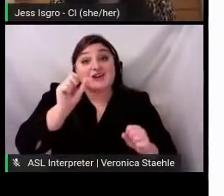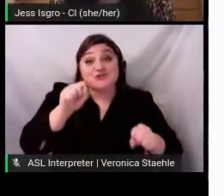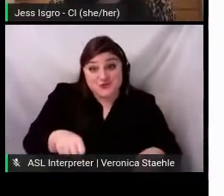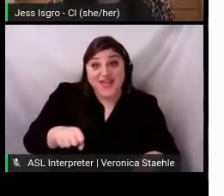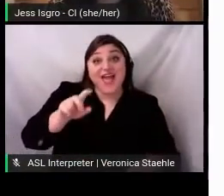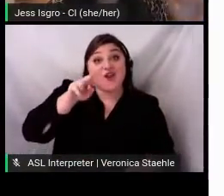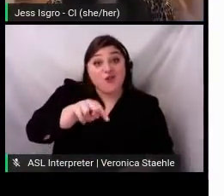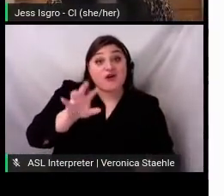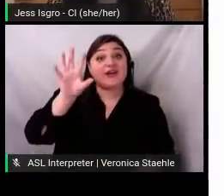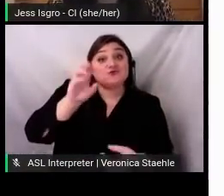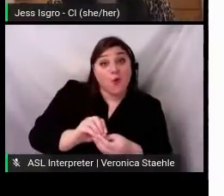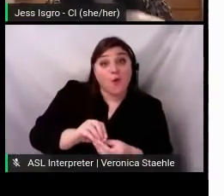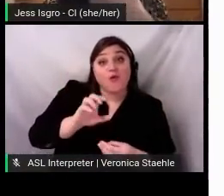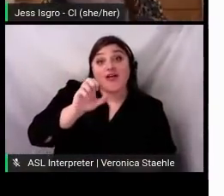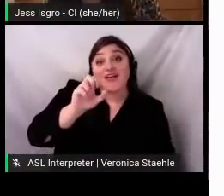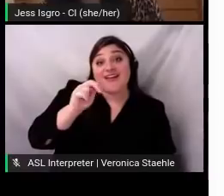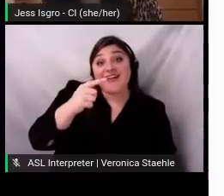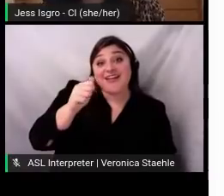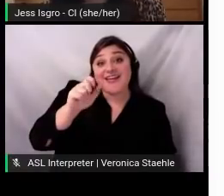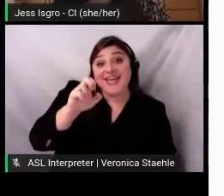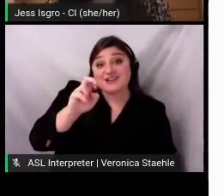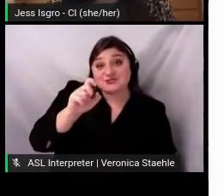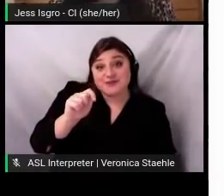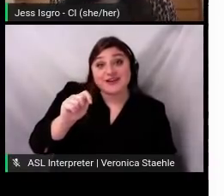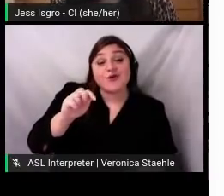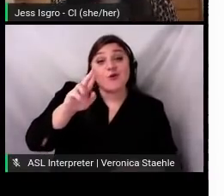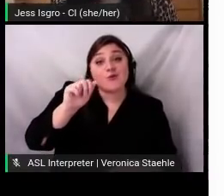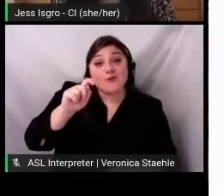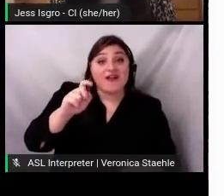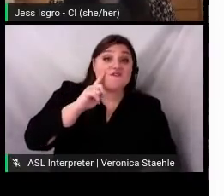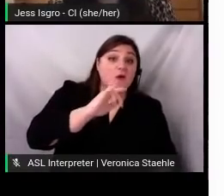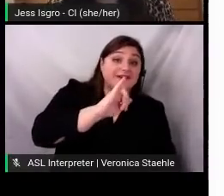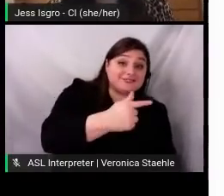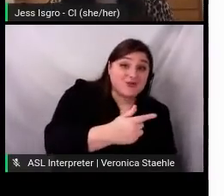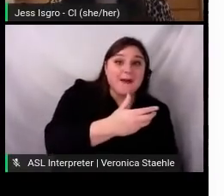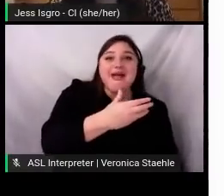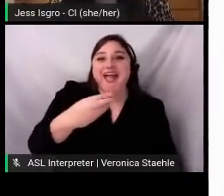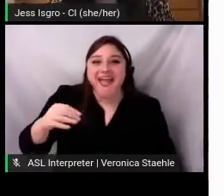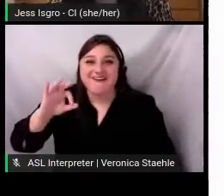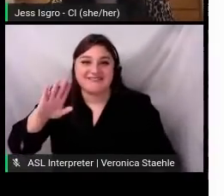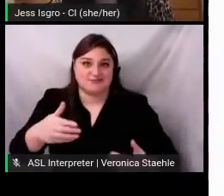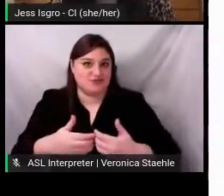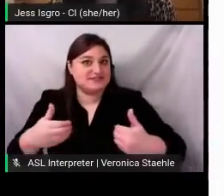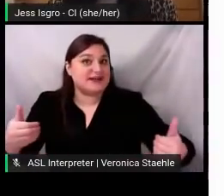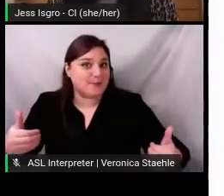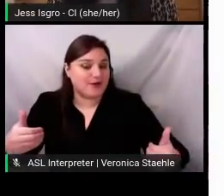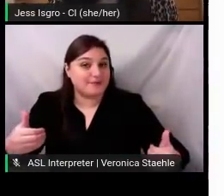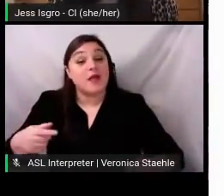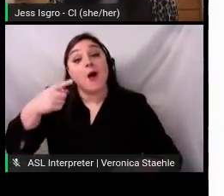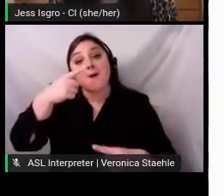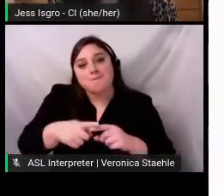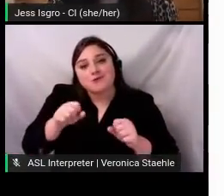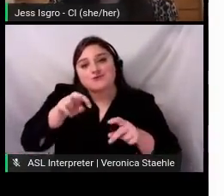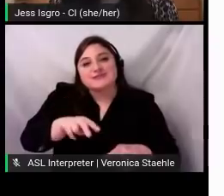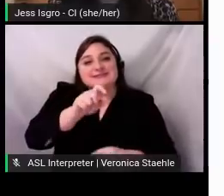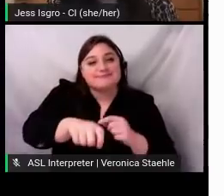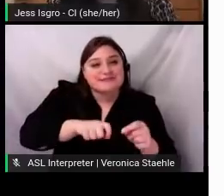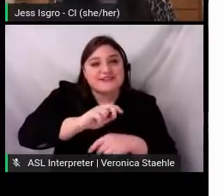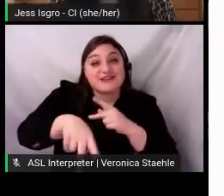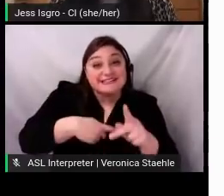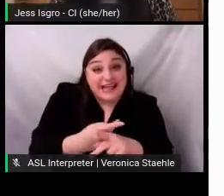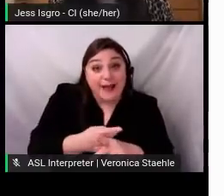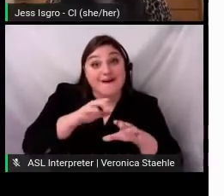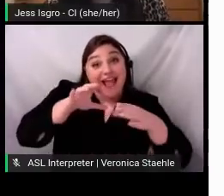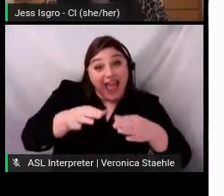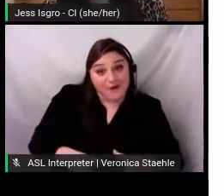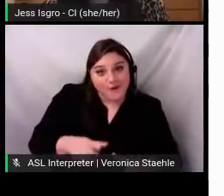at total engagement rate for Facebook, total for Instagram, as well as each type of post you could publish. So it makes it really easy to